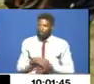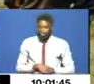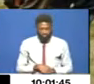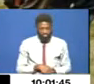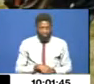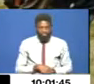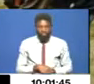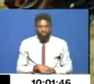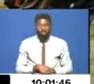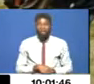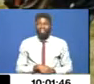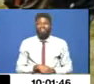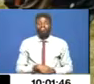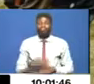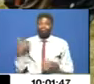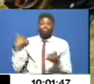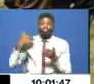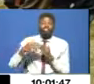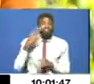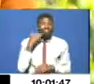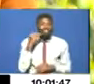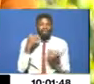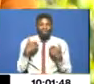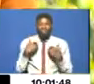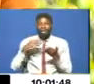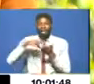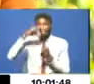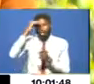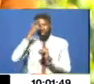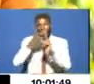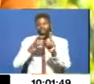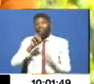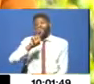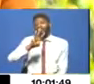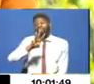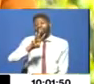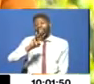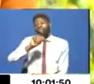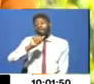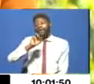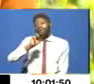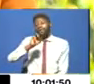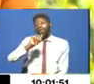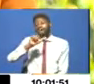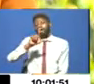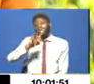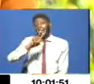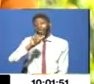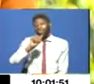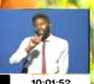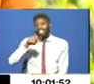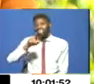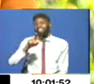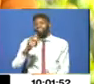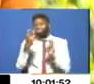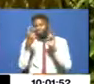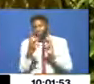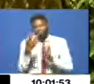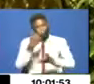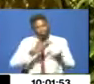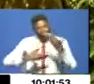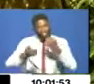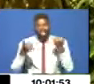It has been an experience, and I think I learned it from Wamalwa Kijana. Wamalwa Kijana would sit with anybody,